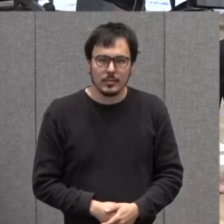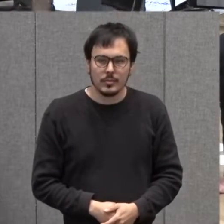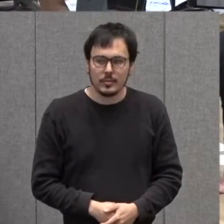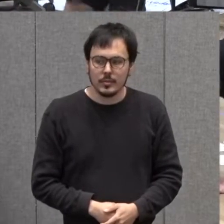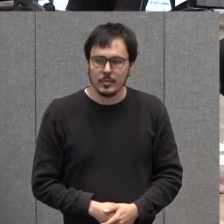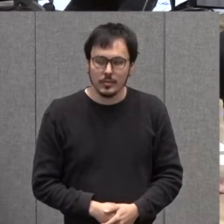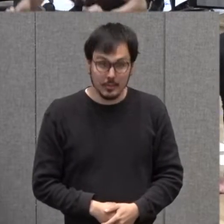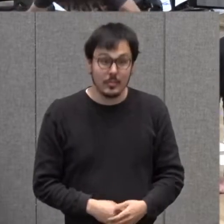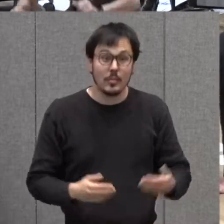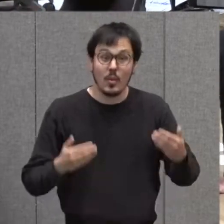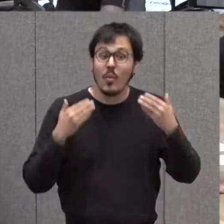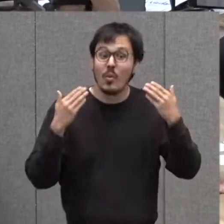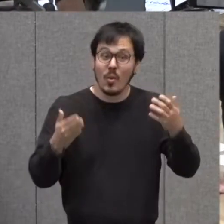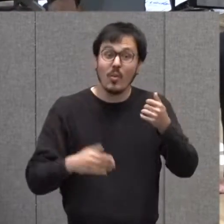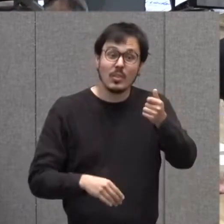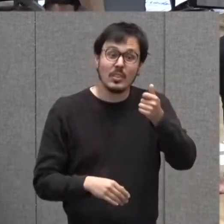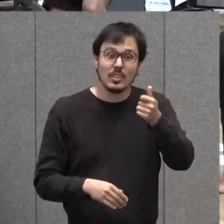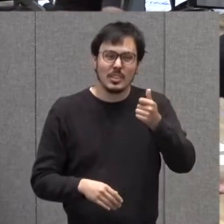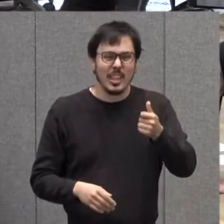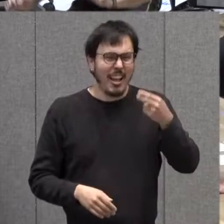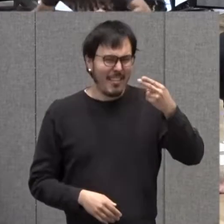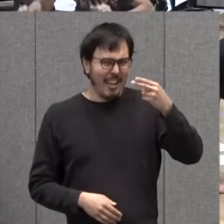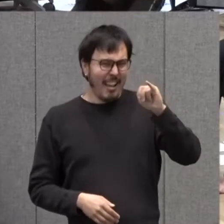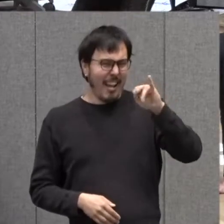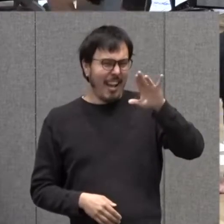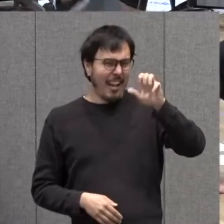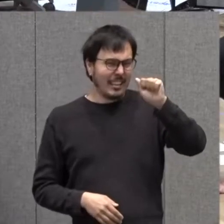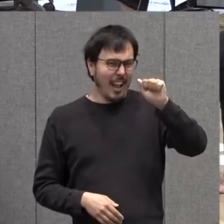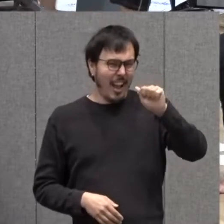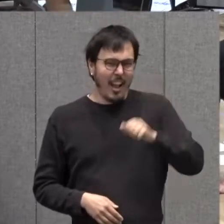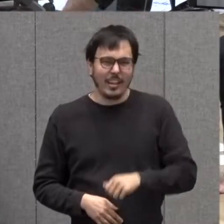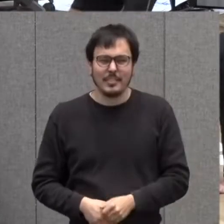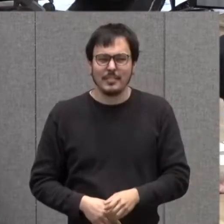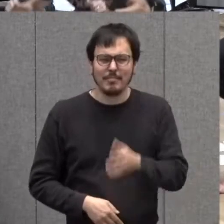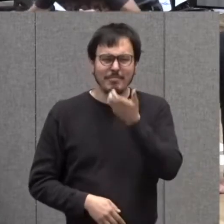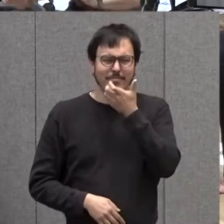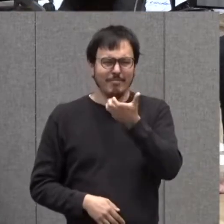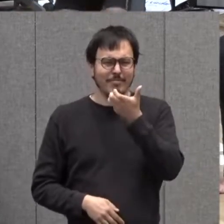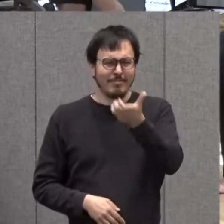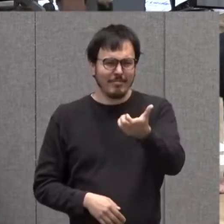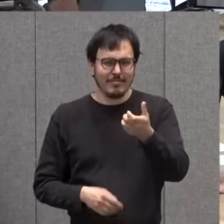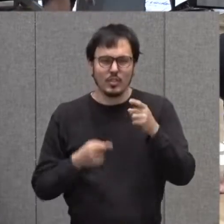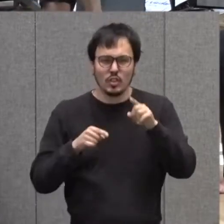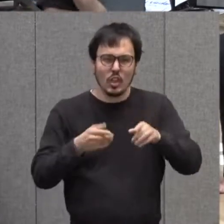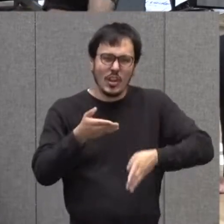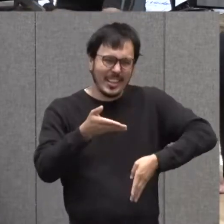You can go ahead and say it at home. Hi-ya! There you go.